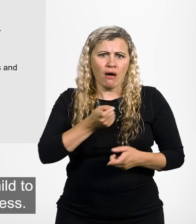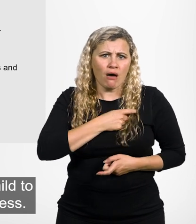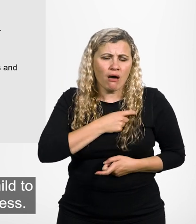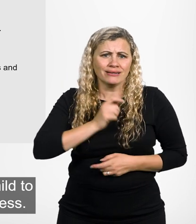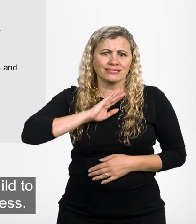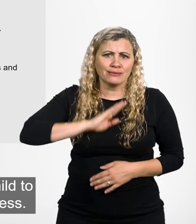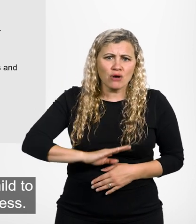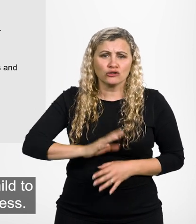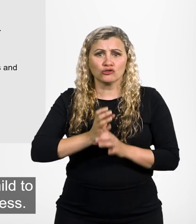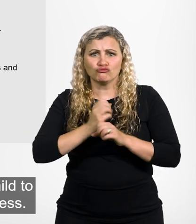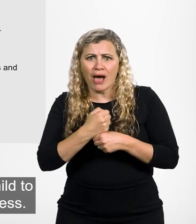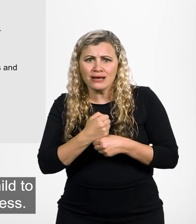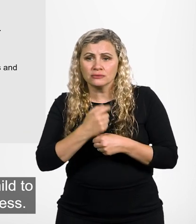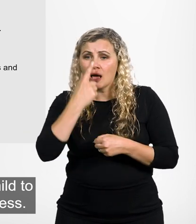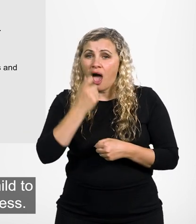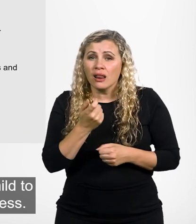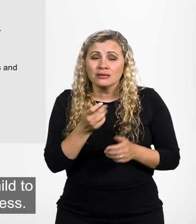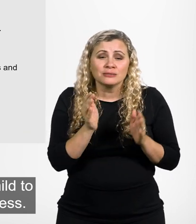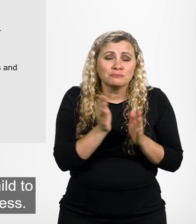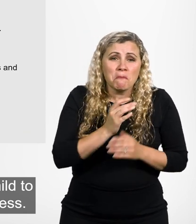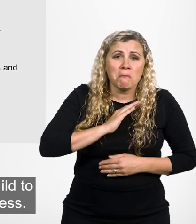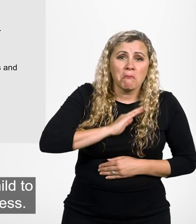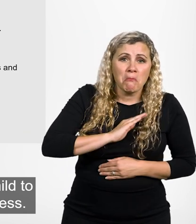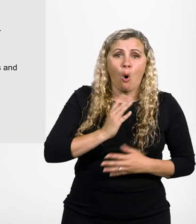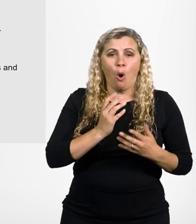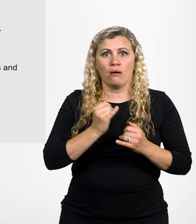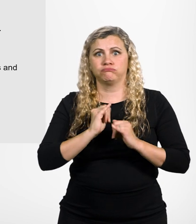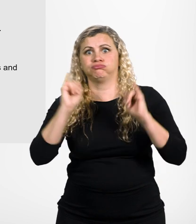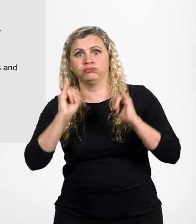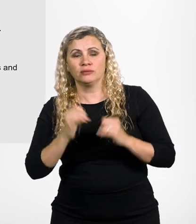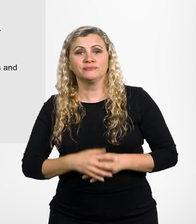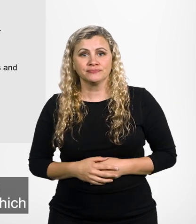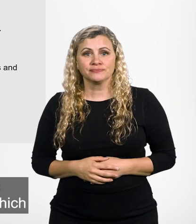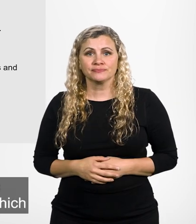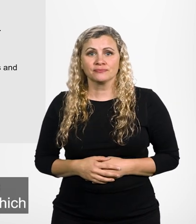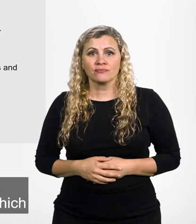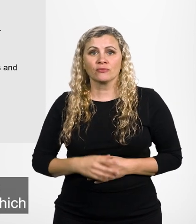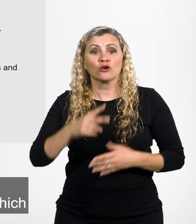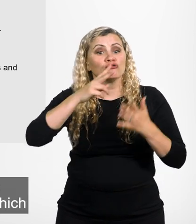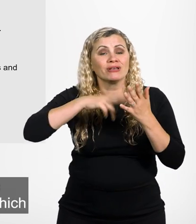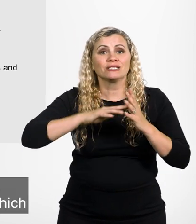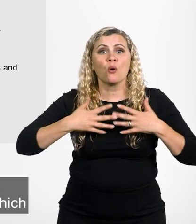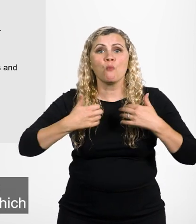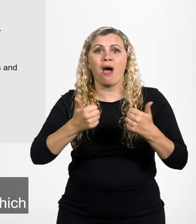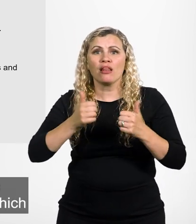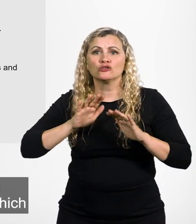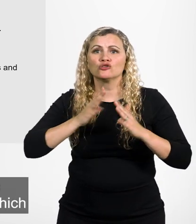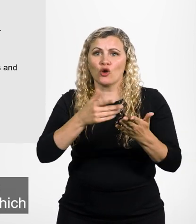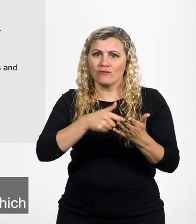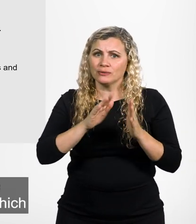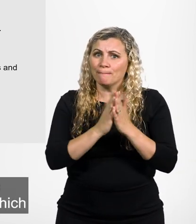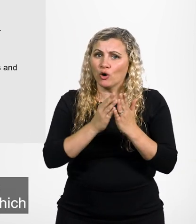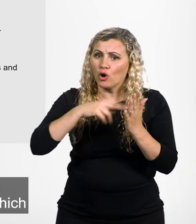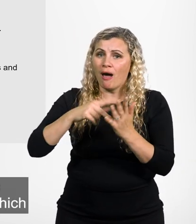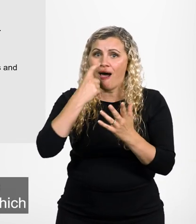to moderate anxiety depression or stress our reading Well Services make